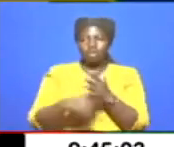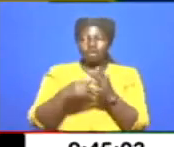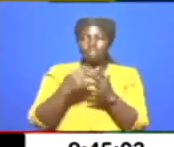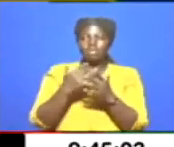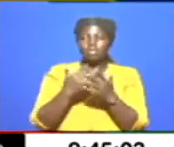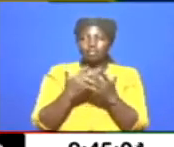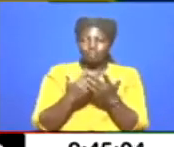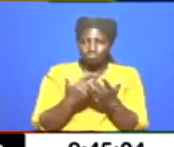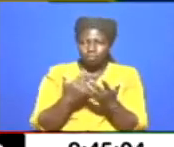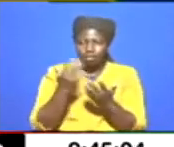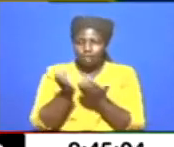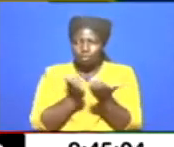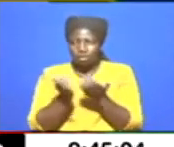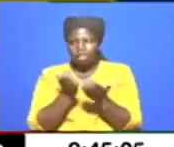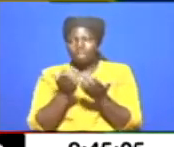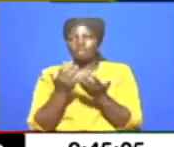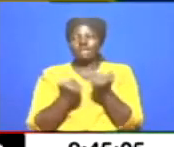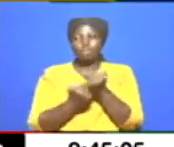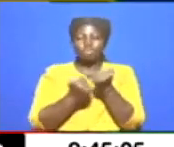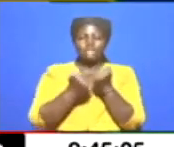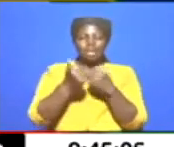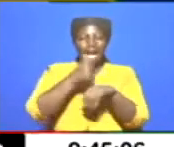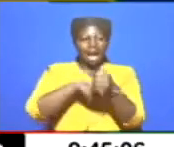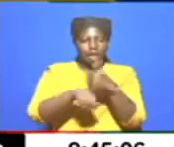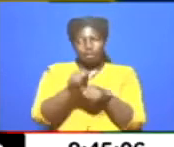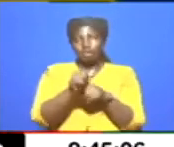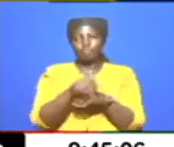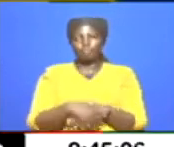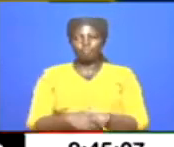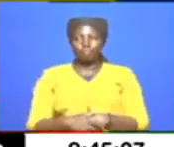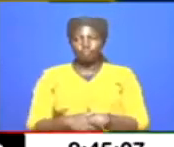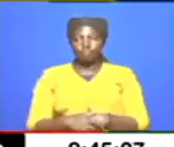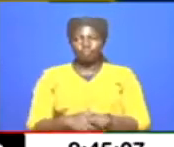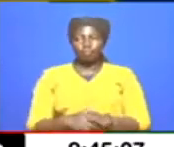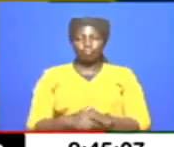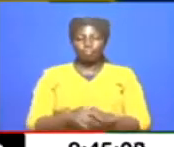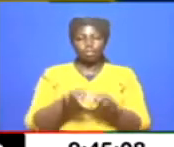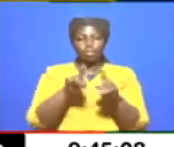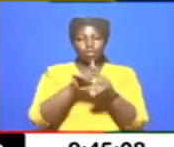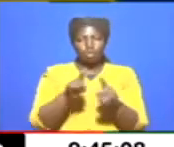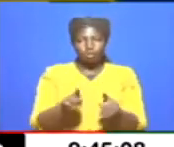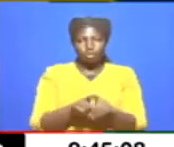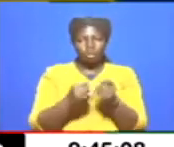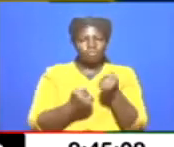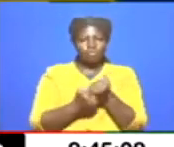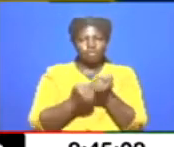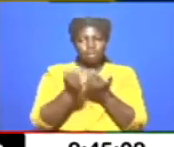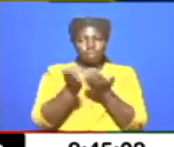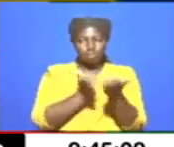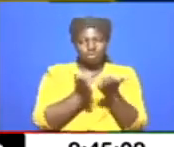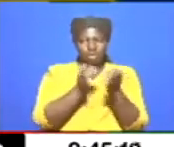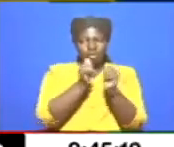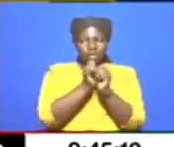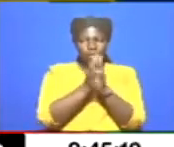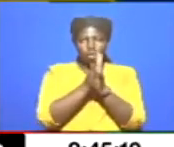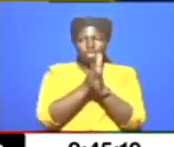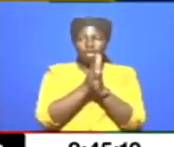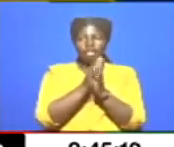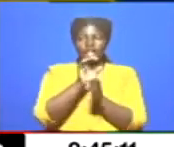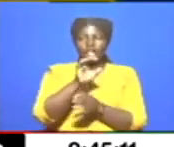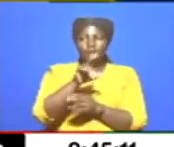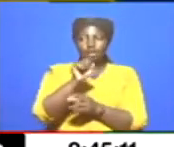measures incurred as a result of the monitoring and enforcement of trade facilitation and customs rules. A report